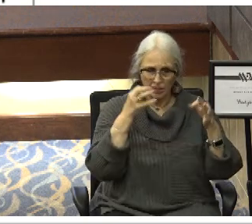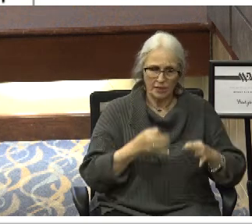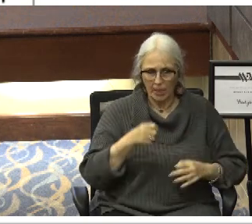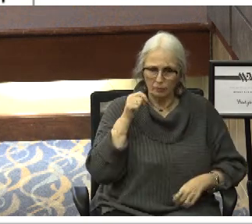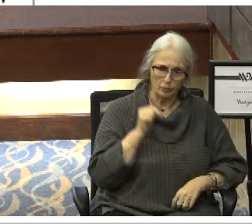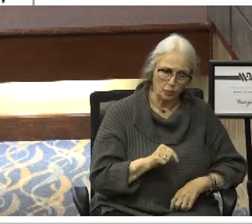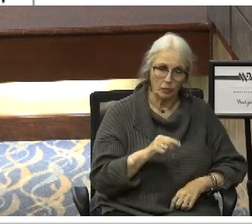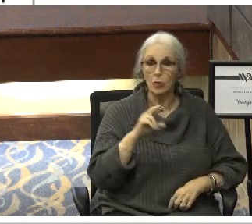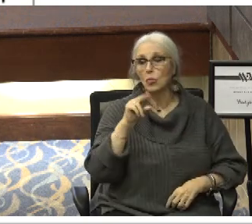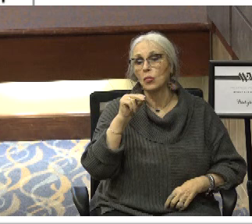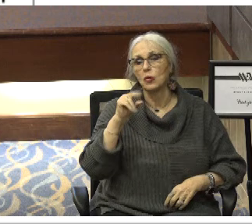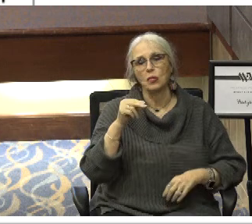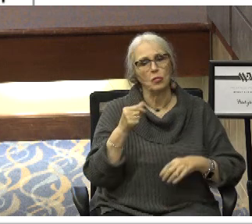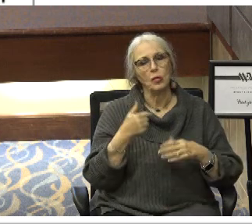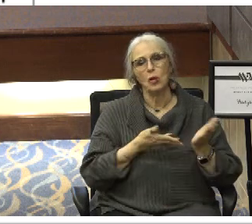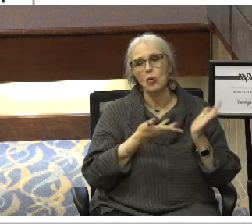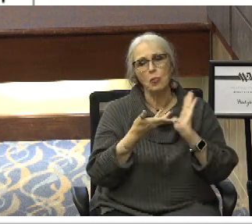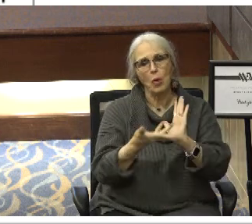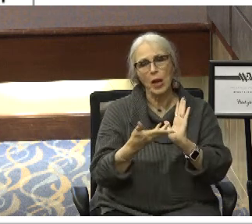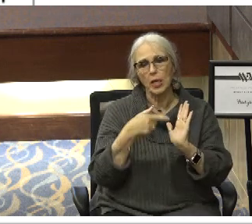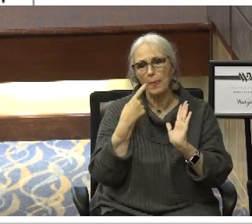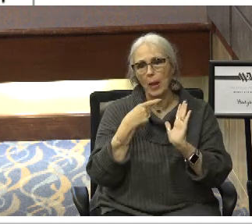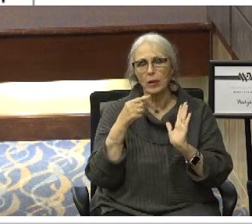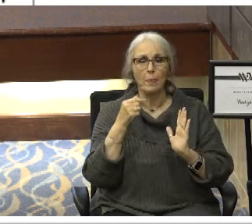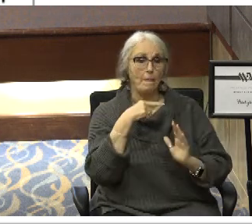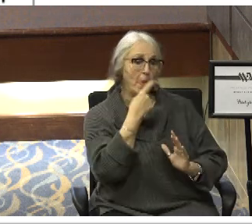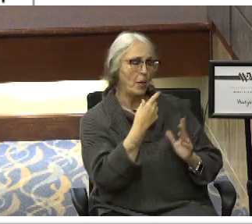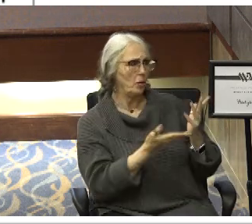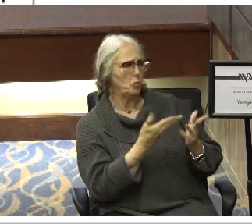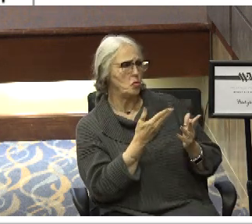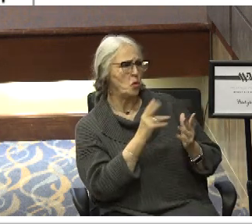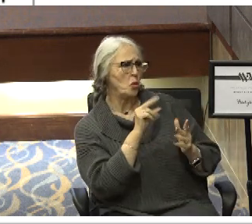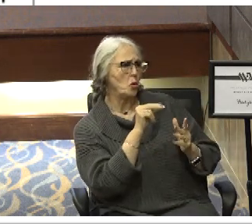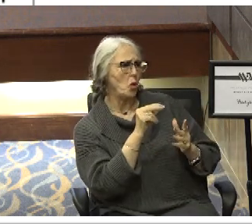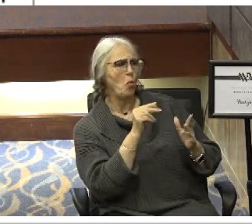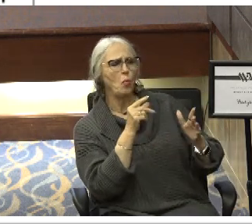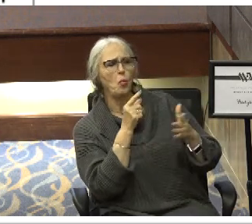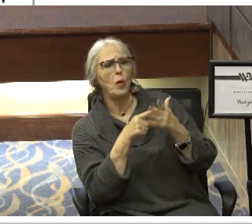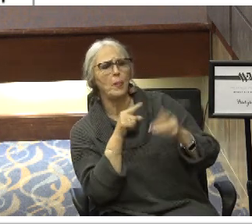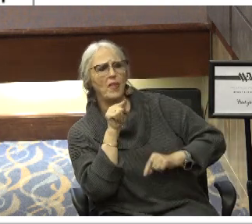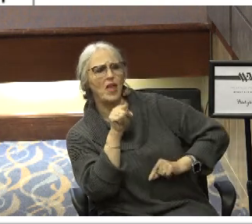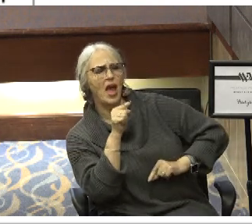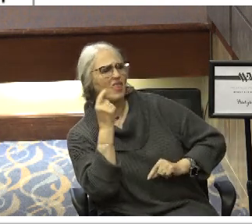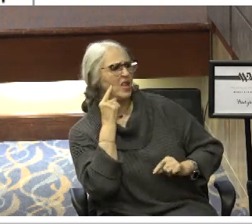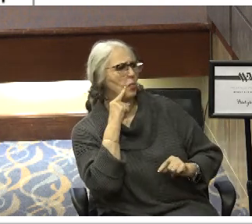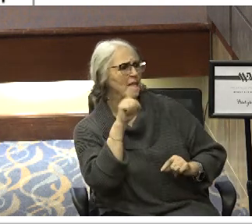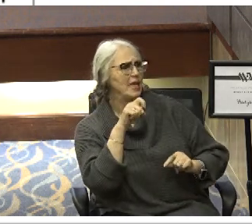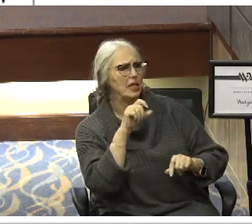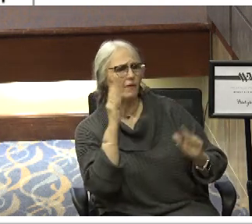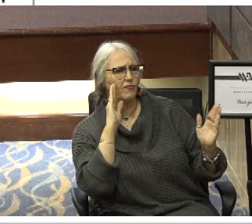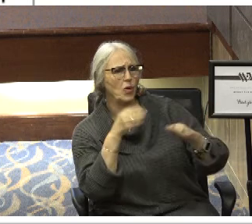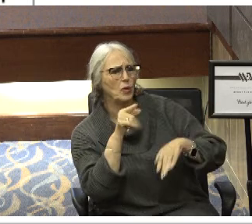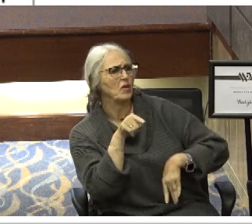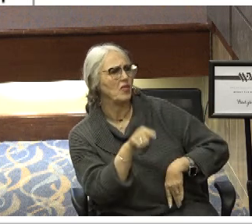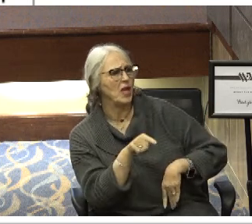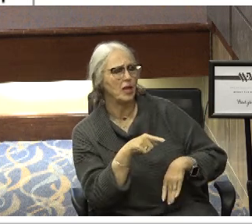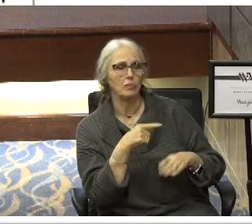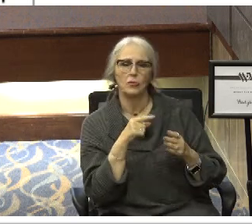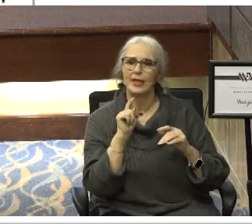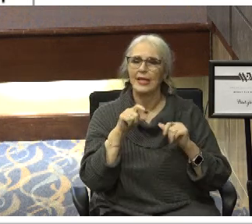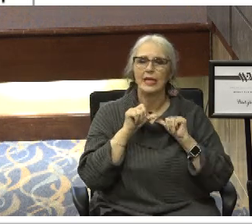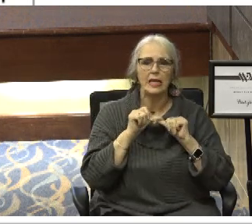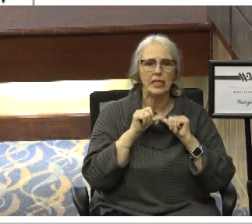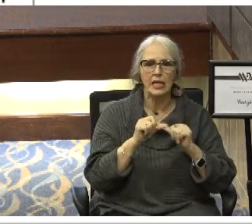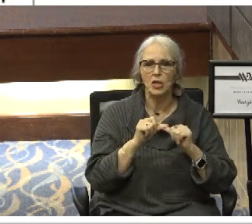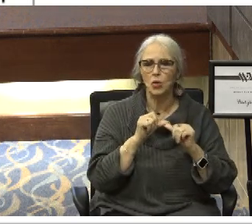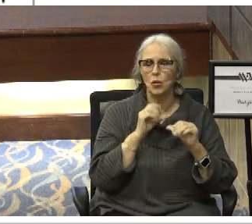can say, you know, you missed something here, you're not serving this area, or I think there should be service here. And we're going to have those conversations with the